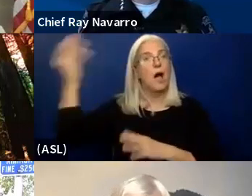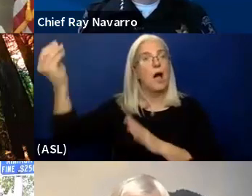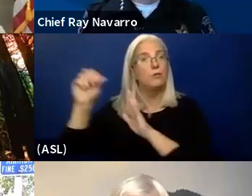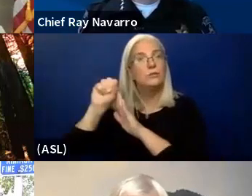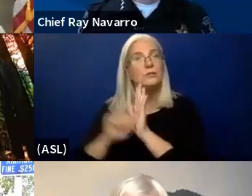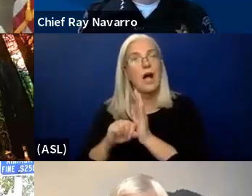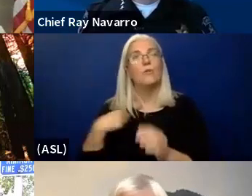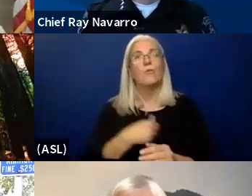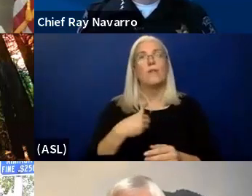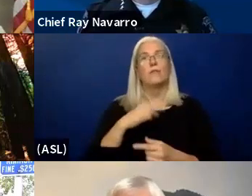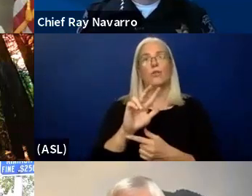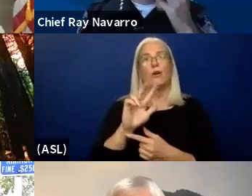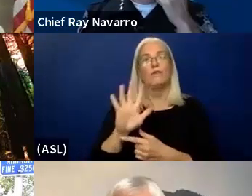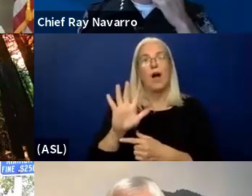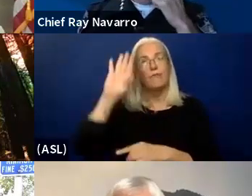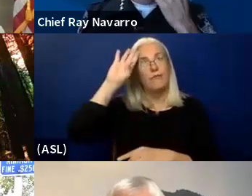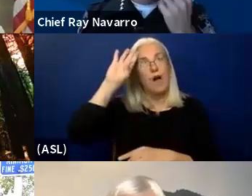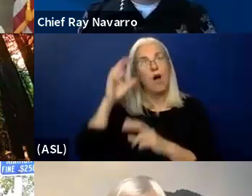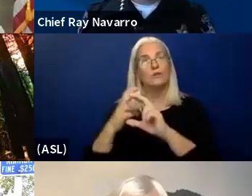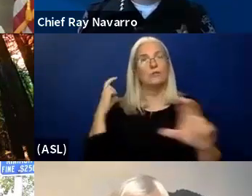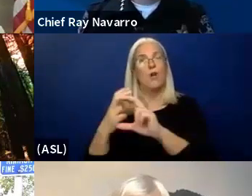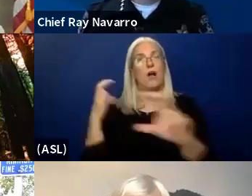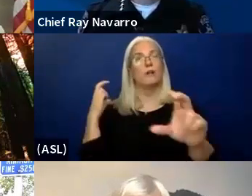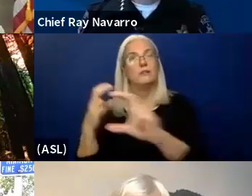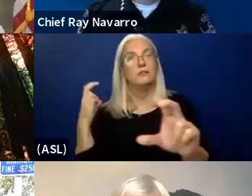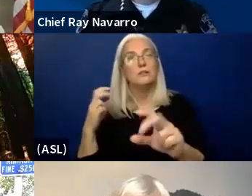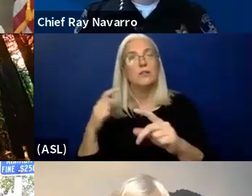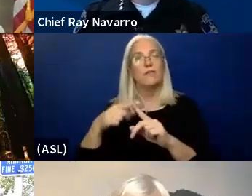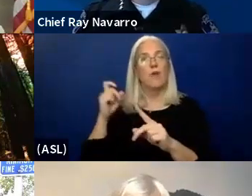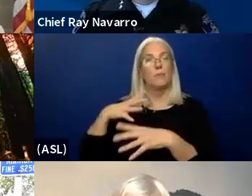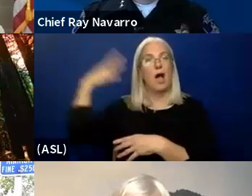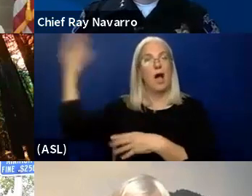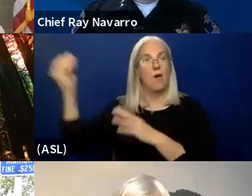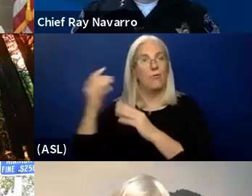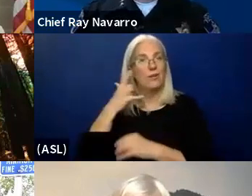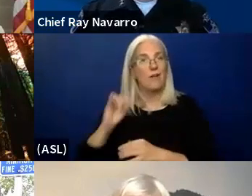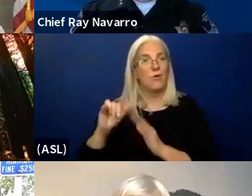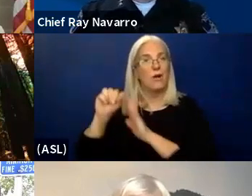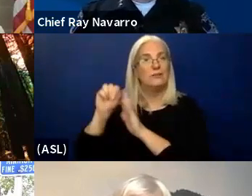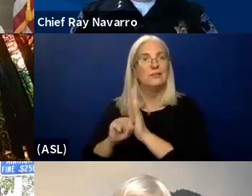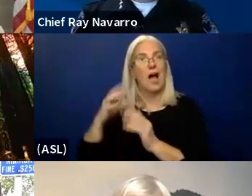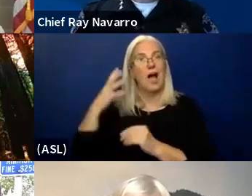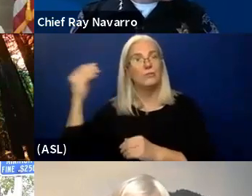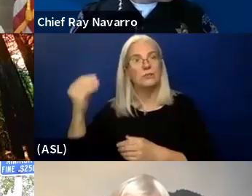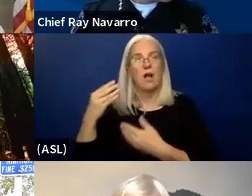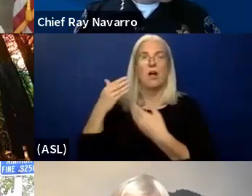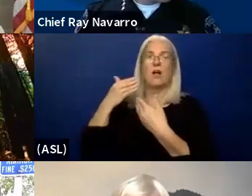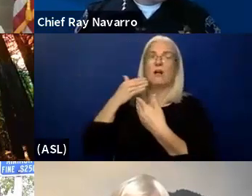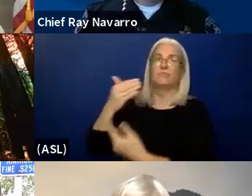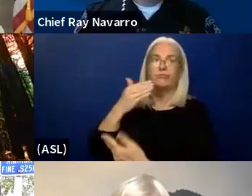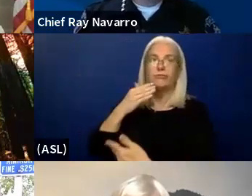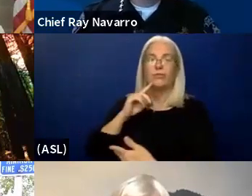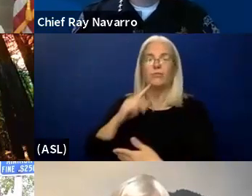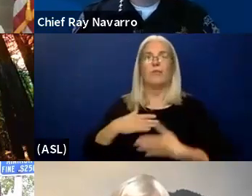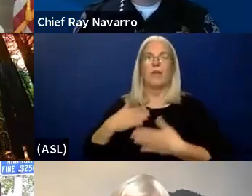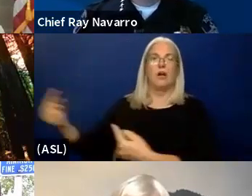our partner agencies outside of the state of California. So we're happy to welcome them into the incident and aid the firefighters that